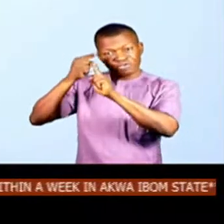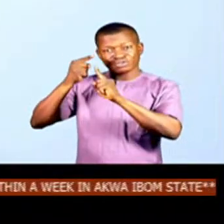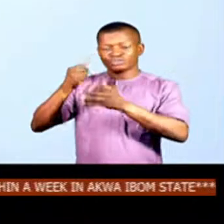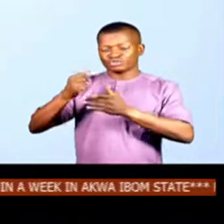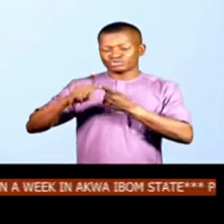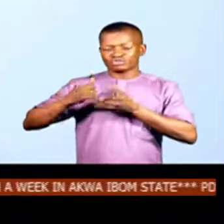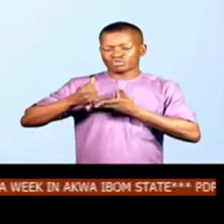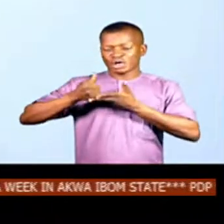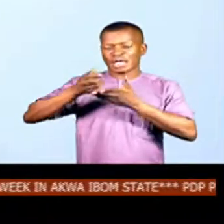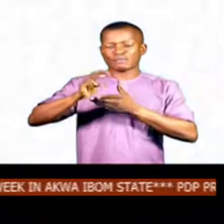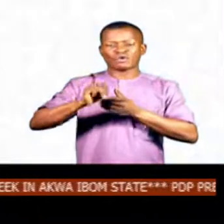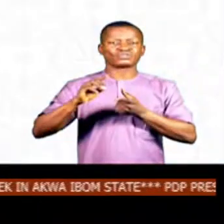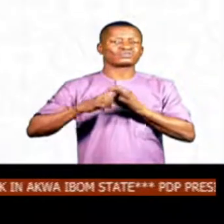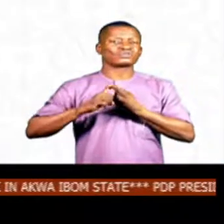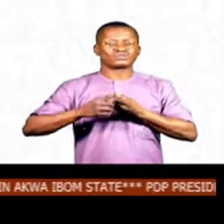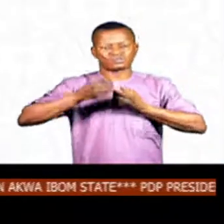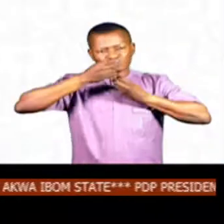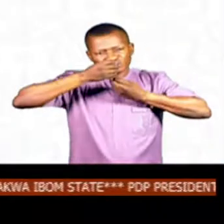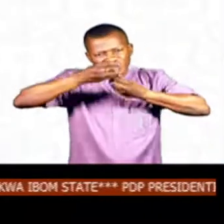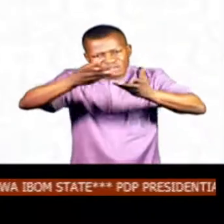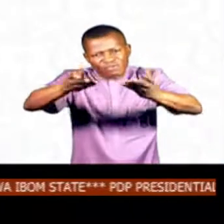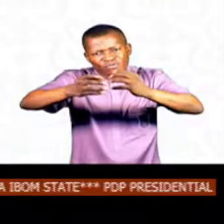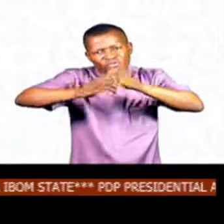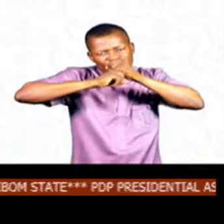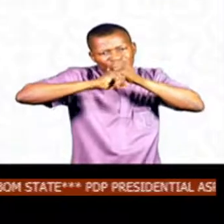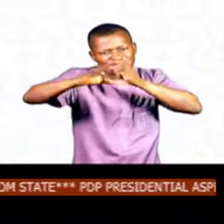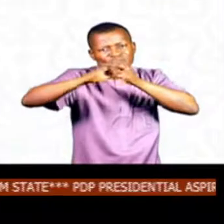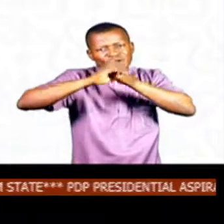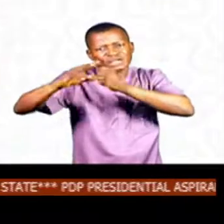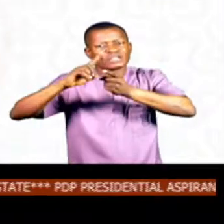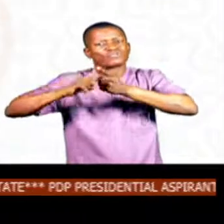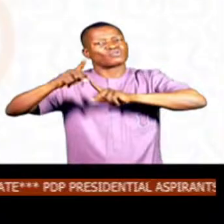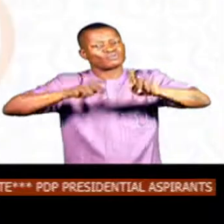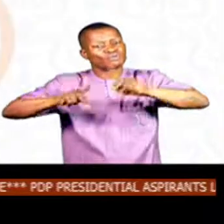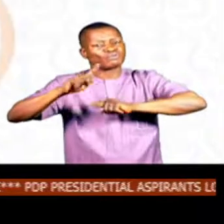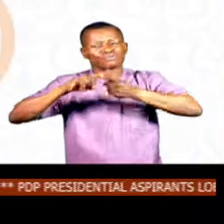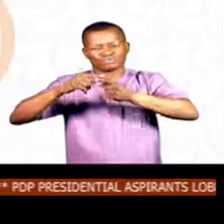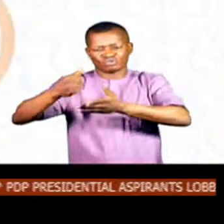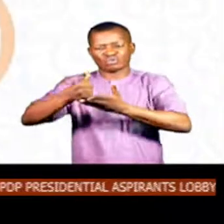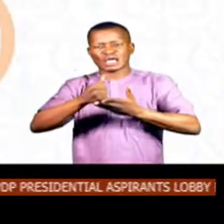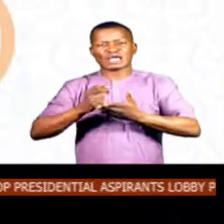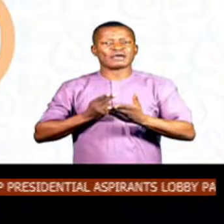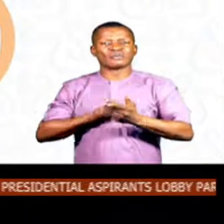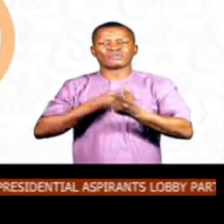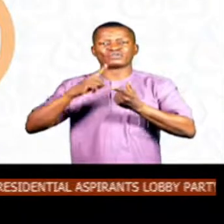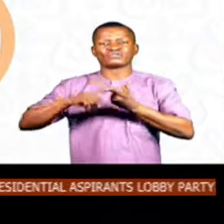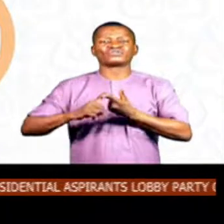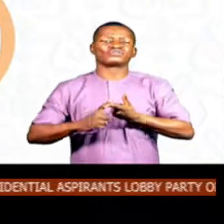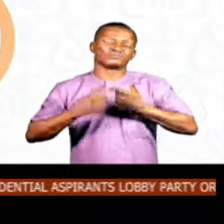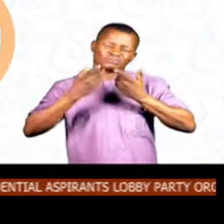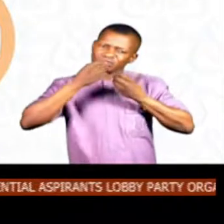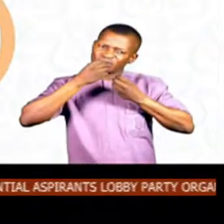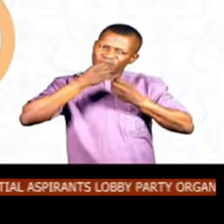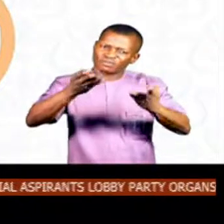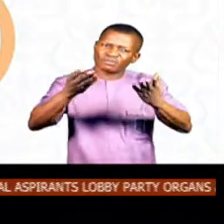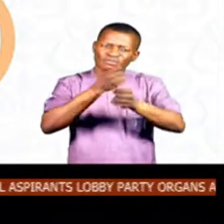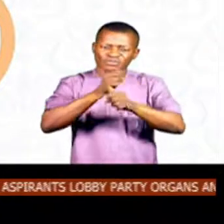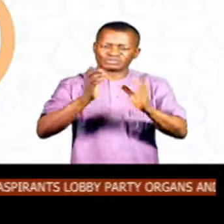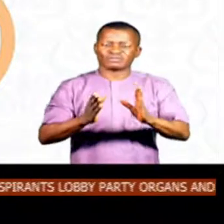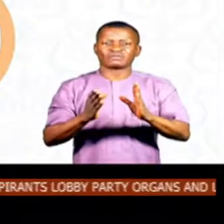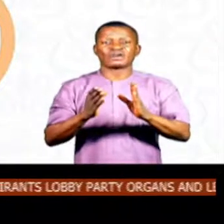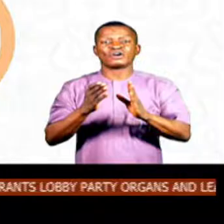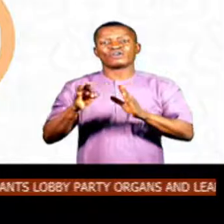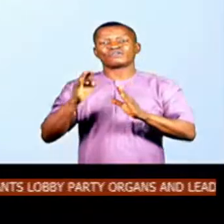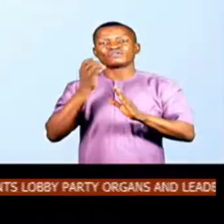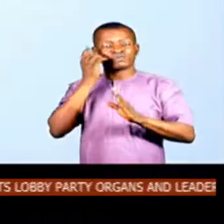to help us send the message out and also help us to tell survivors of domestic